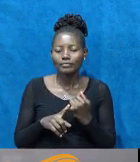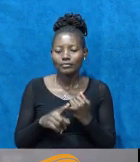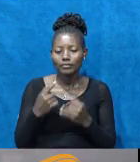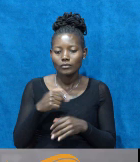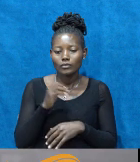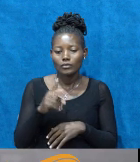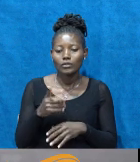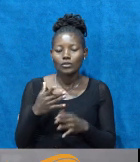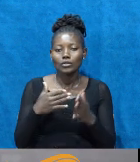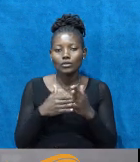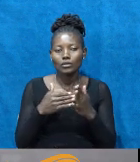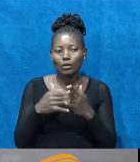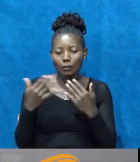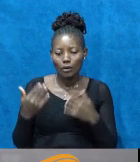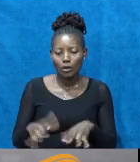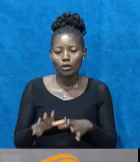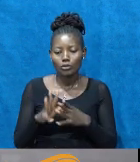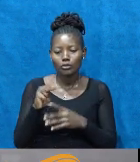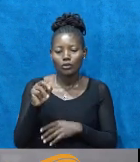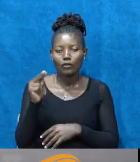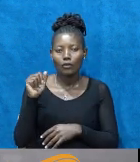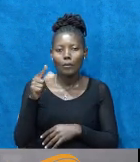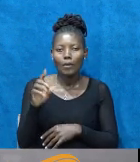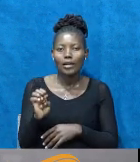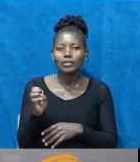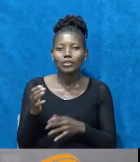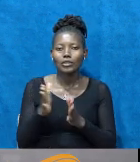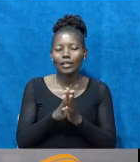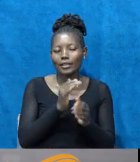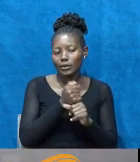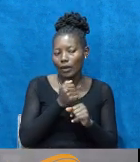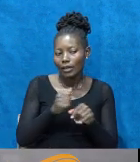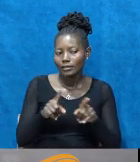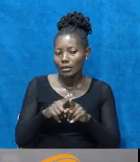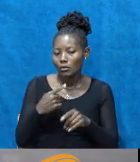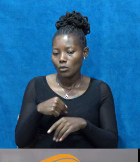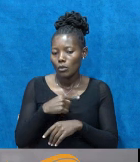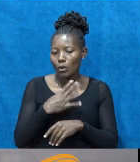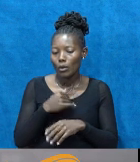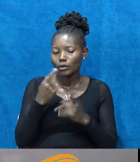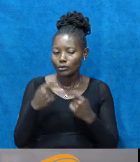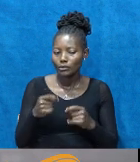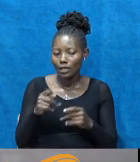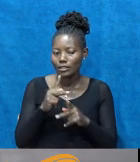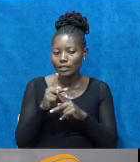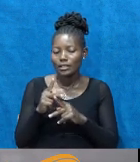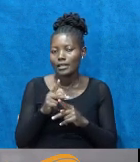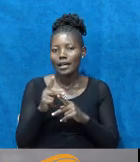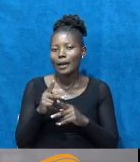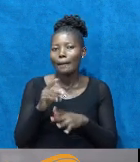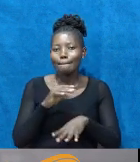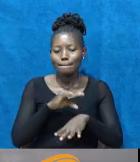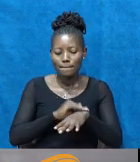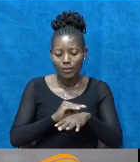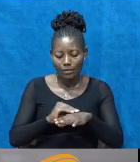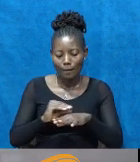and rehabilitation? One, that is that we need to prevent and minimize loss of muscle, tissue, and function. We want to